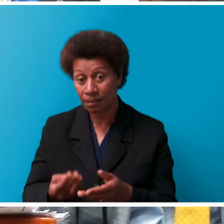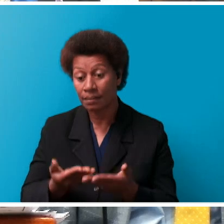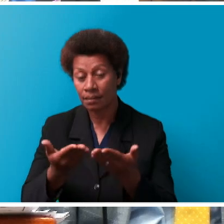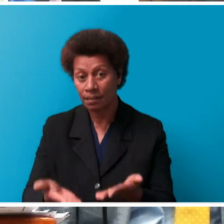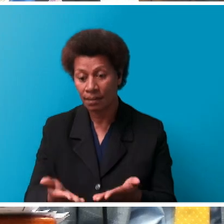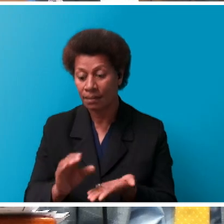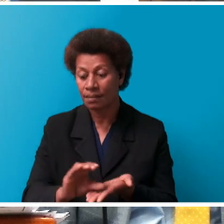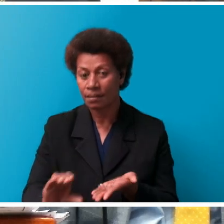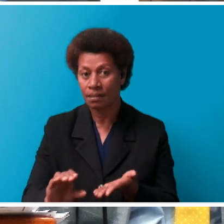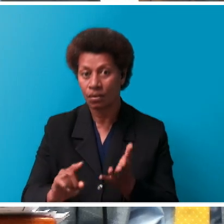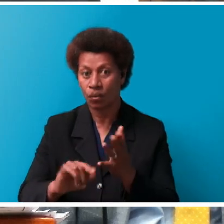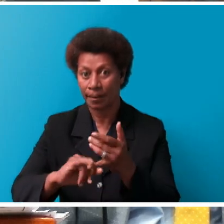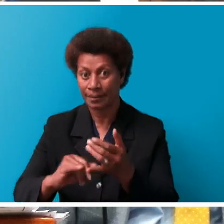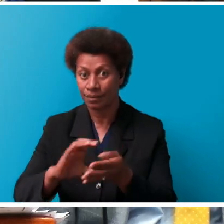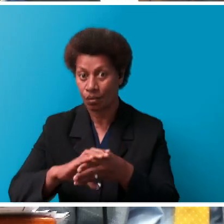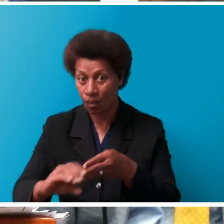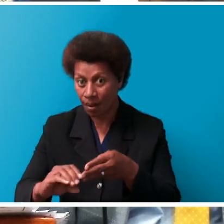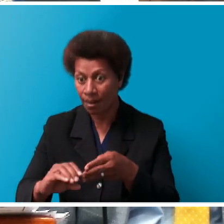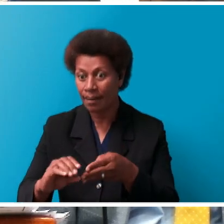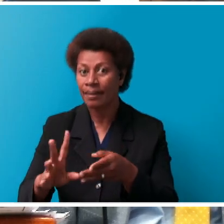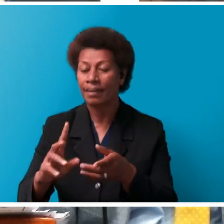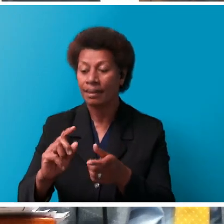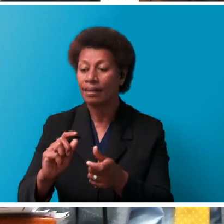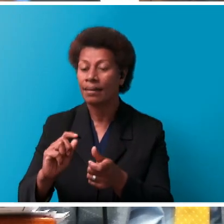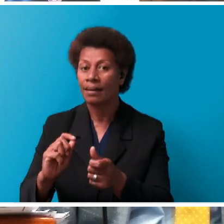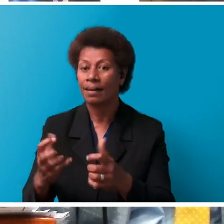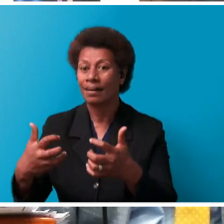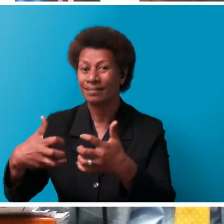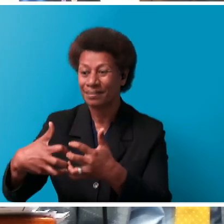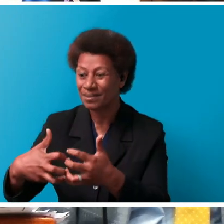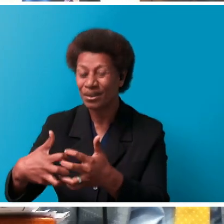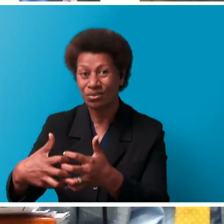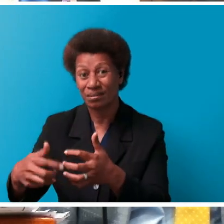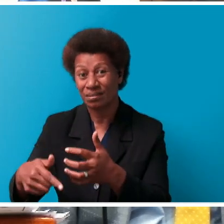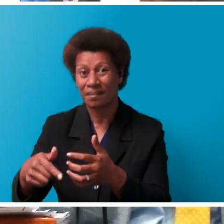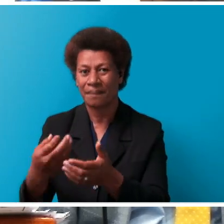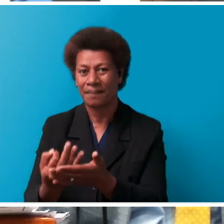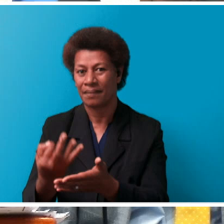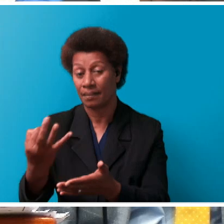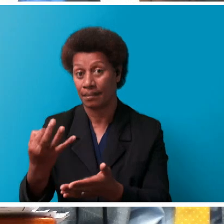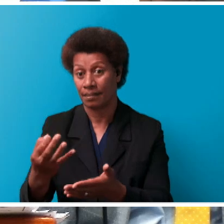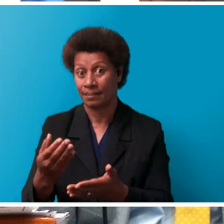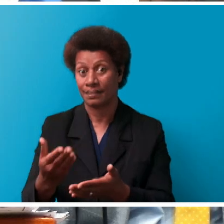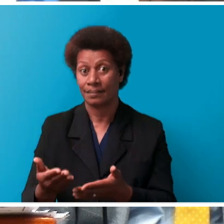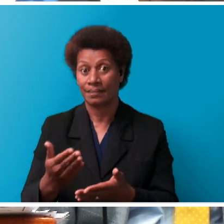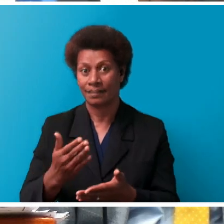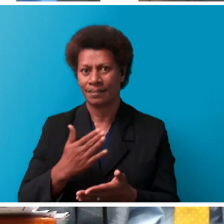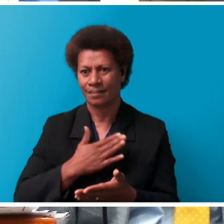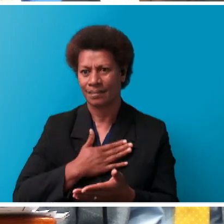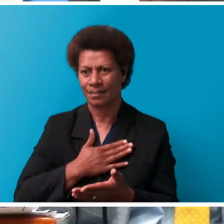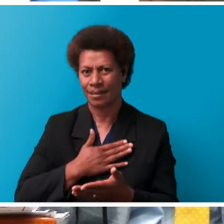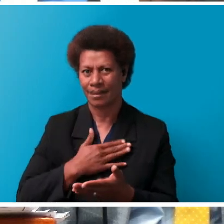$10 million at the Adaptation Fund. This was significantly progress in my face-to-face meetings